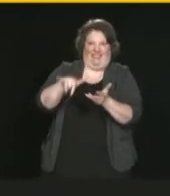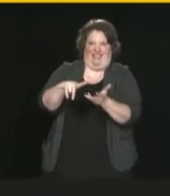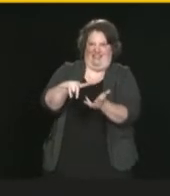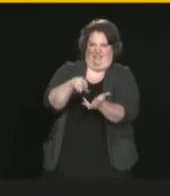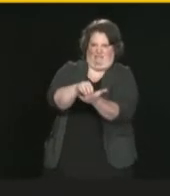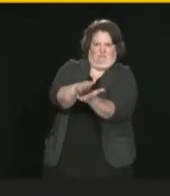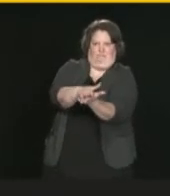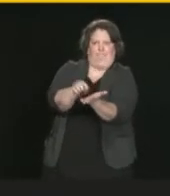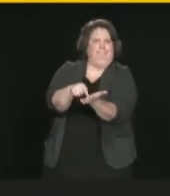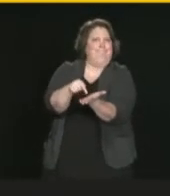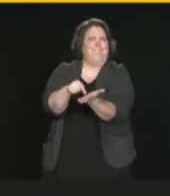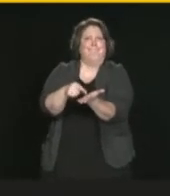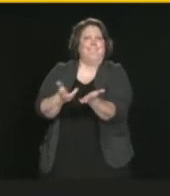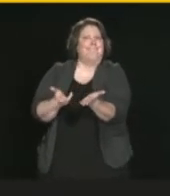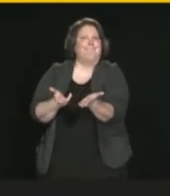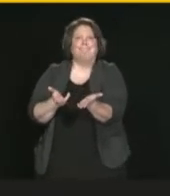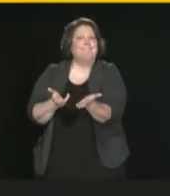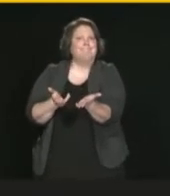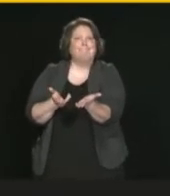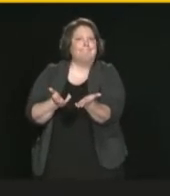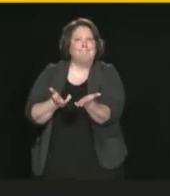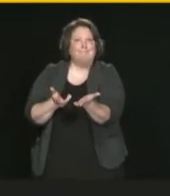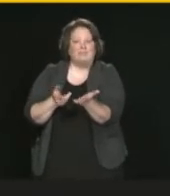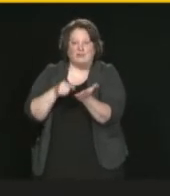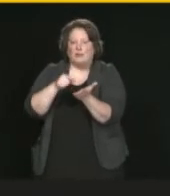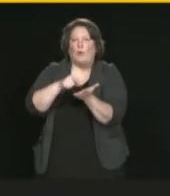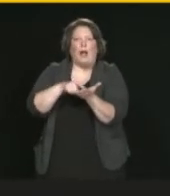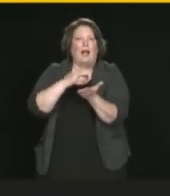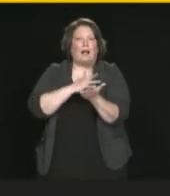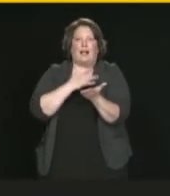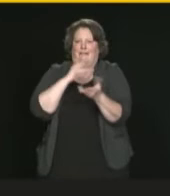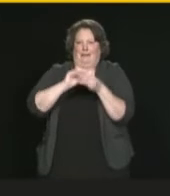basing ourselves on estimates